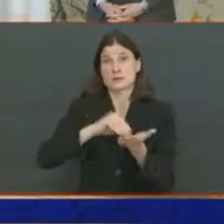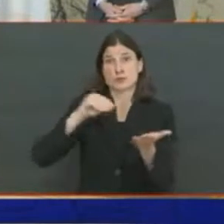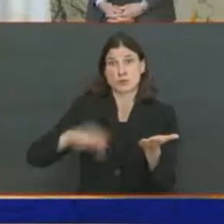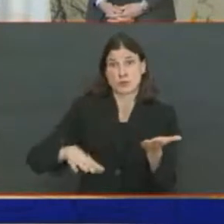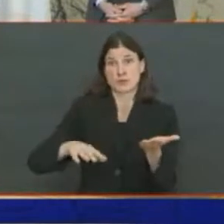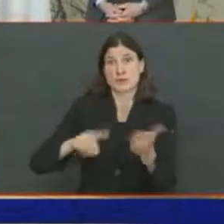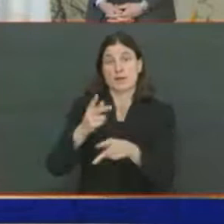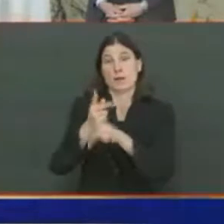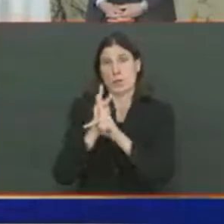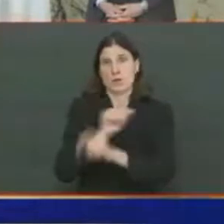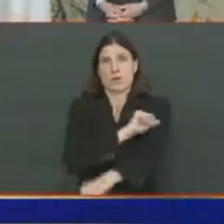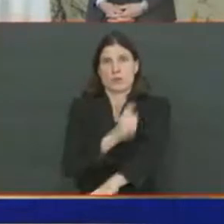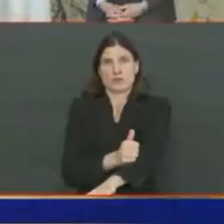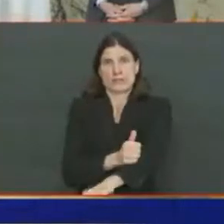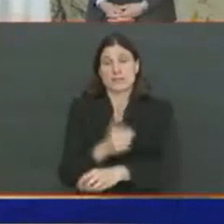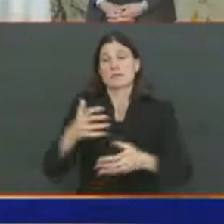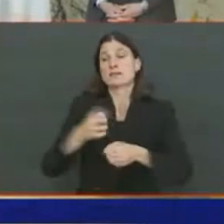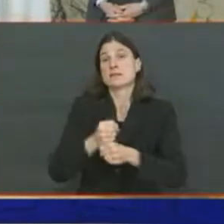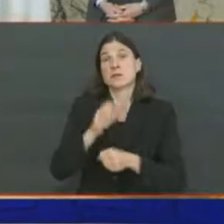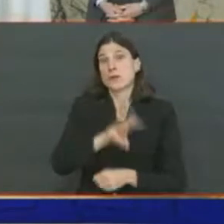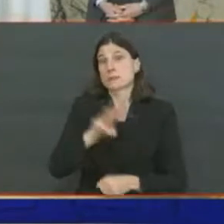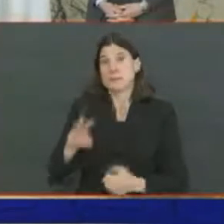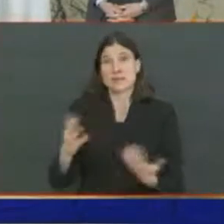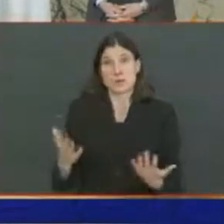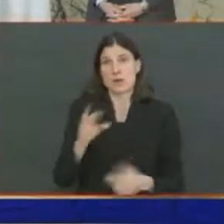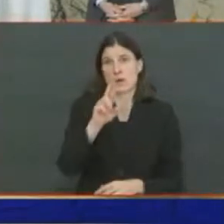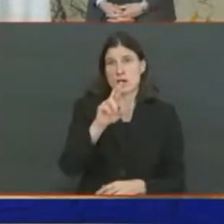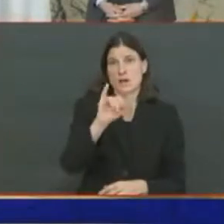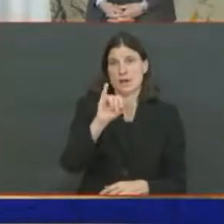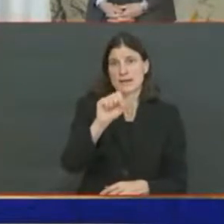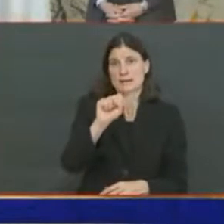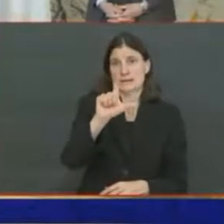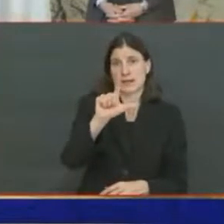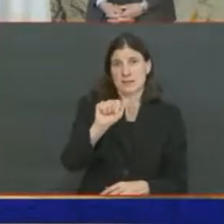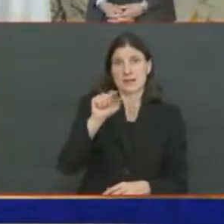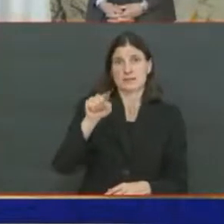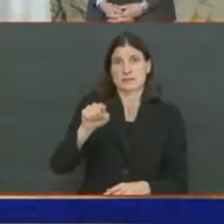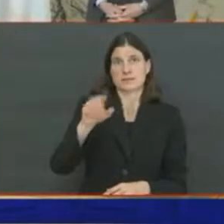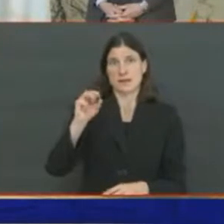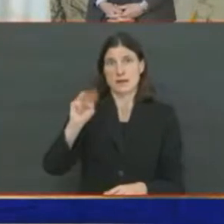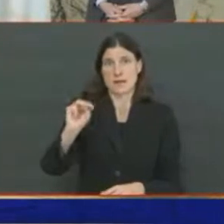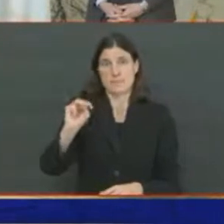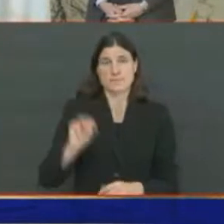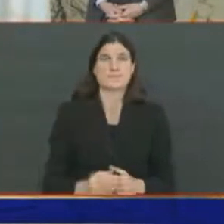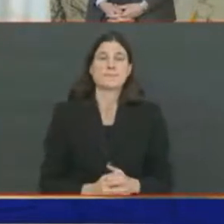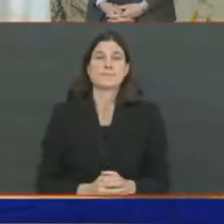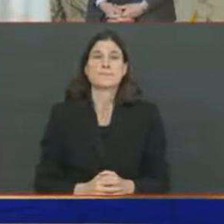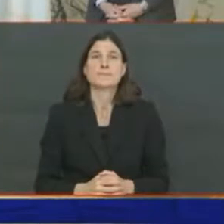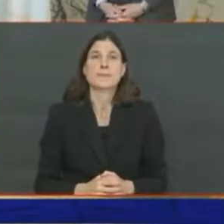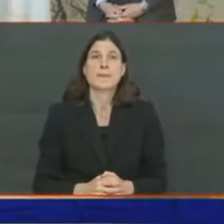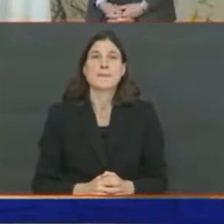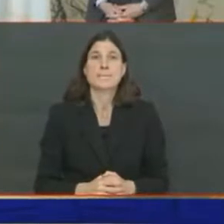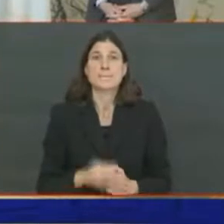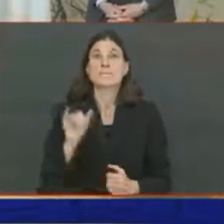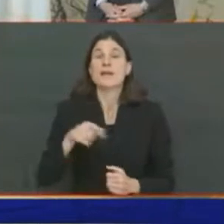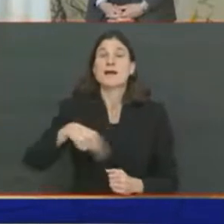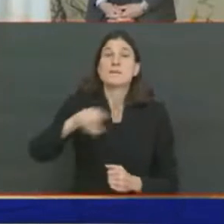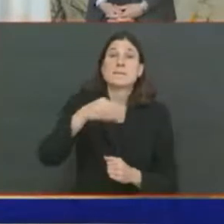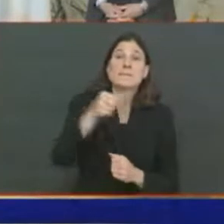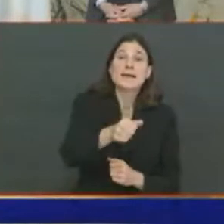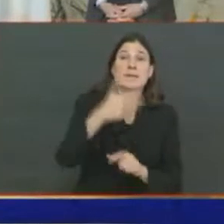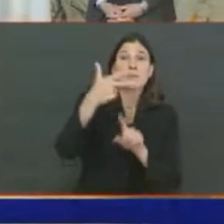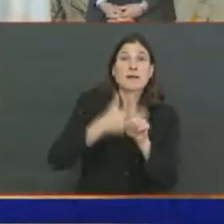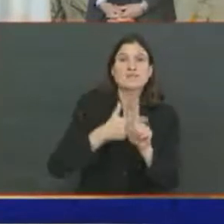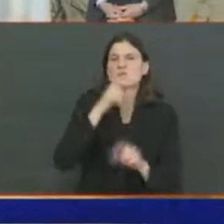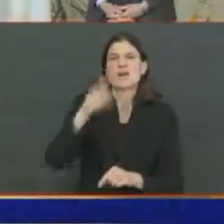been negatively impacted by the coronavirus pandemic. So that means you'll have no payments due for 3 months after